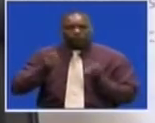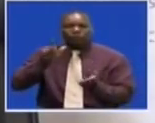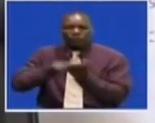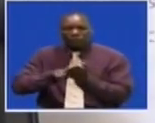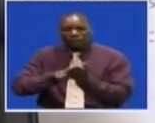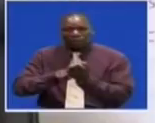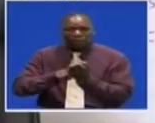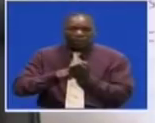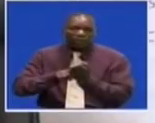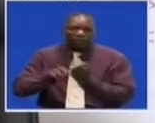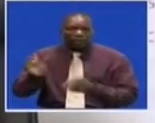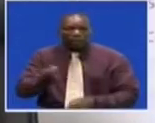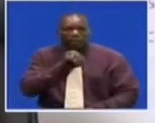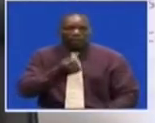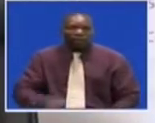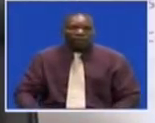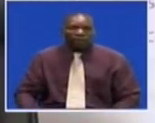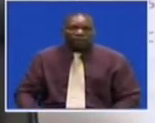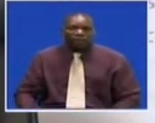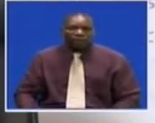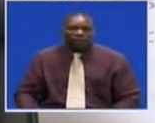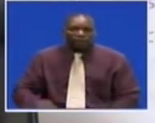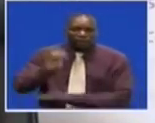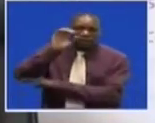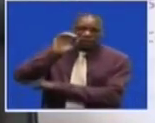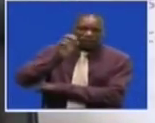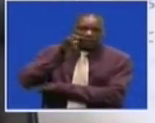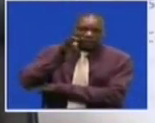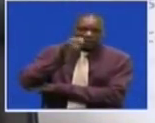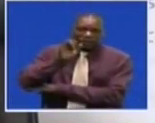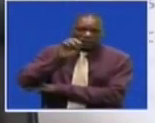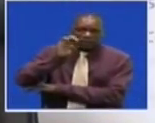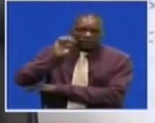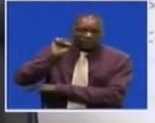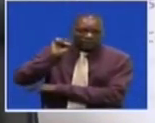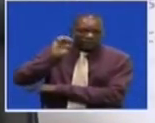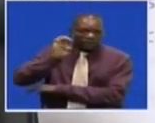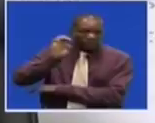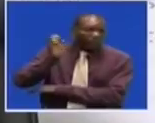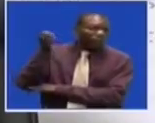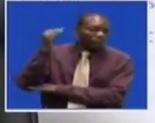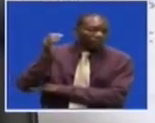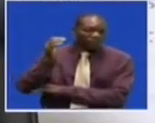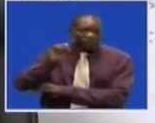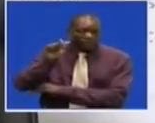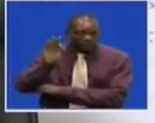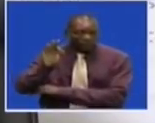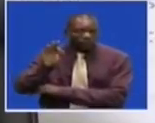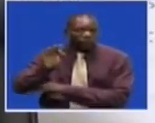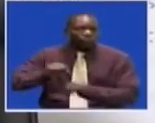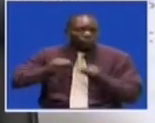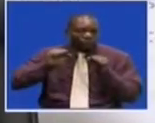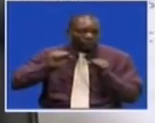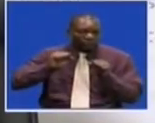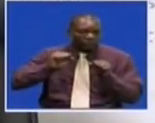Lusaka. Lieutenant General Eric Chimese retired on dates unknown, but between January 2018